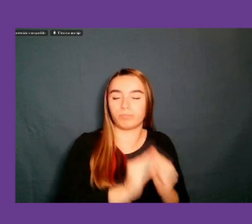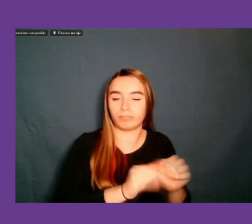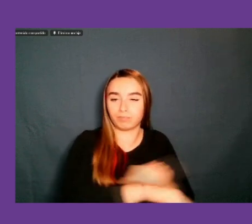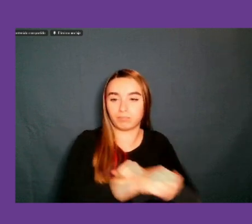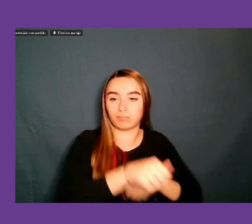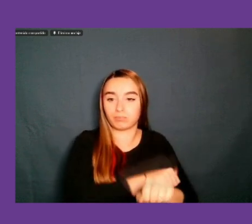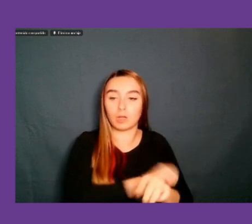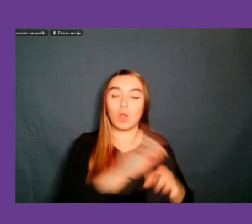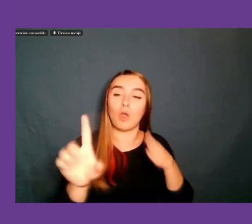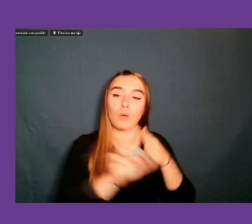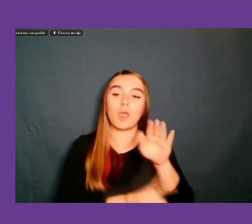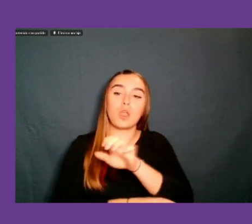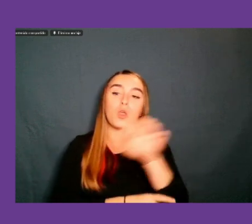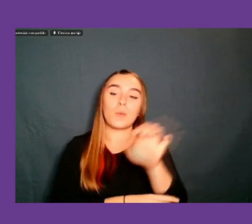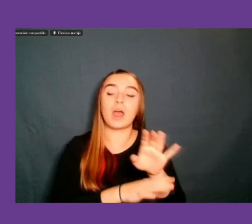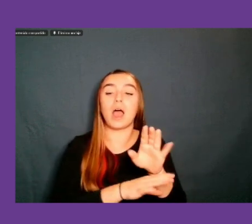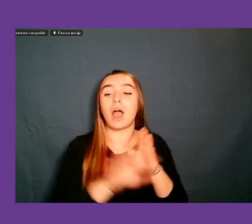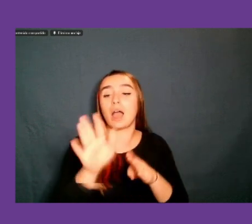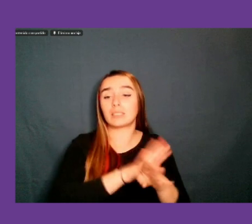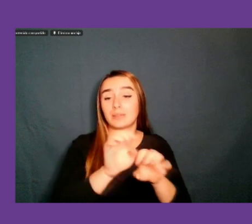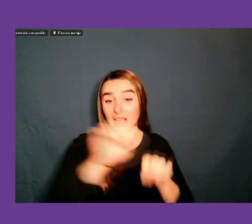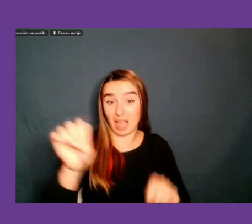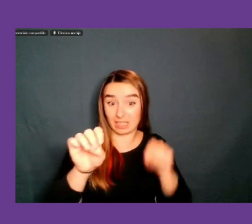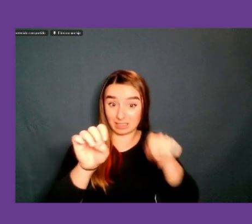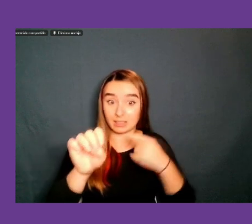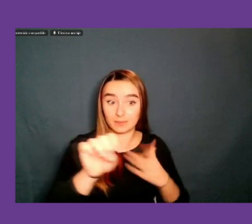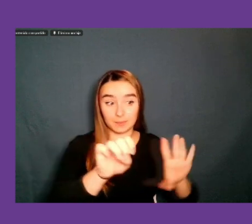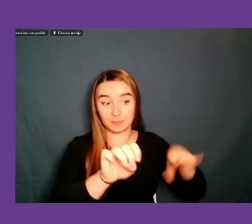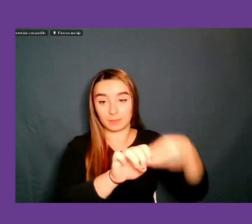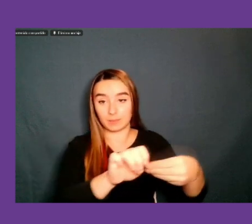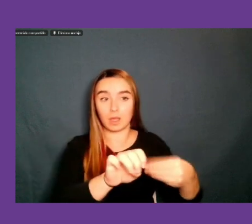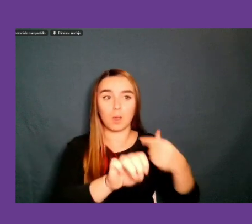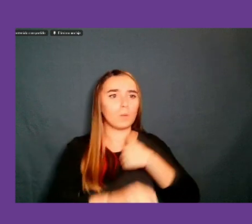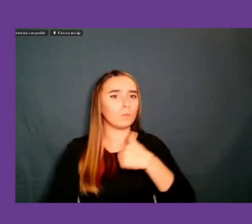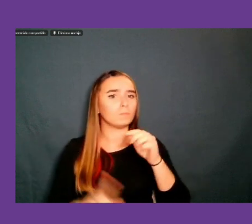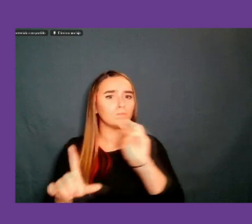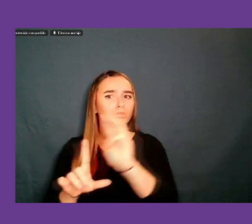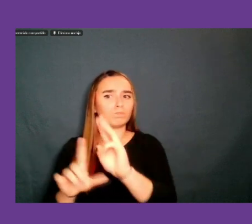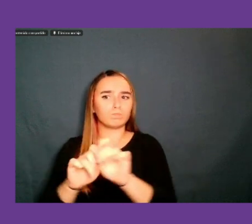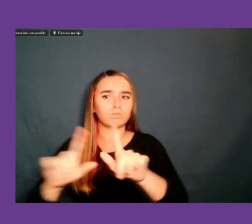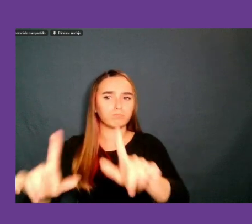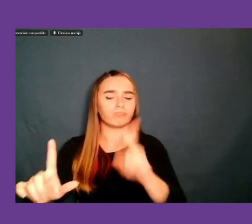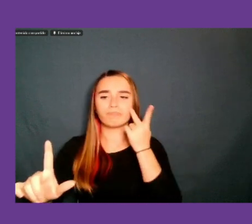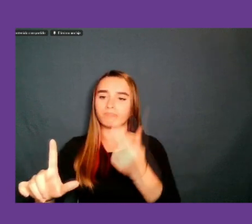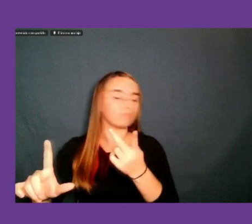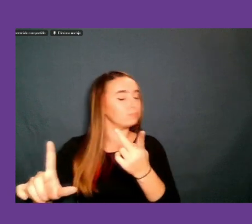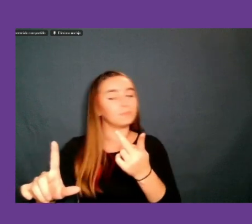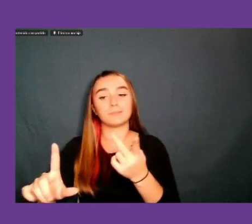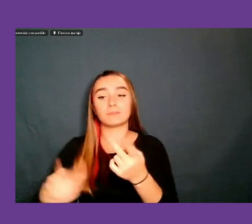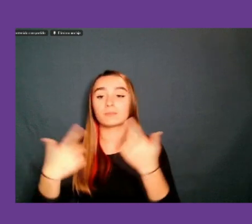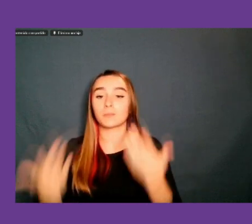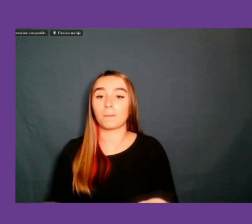European Accessibility Act. We are still not seeing the presentation, Florence, so